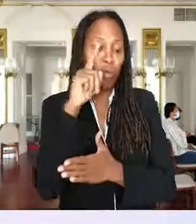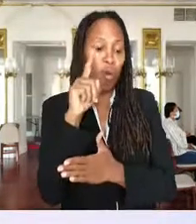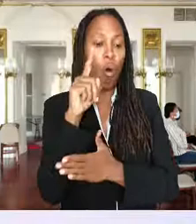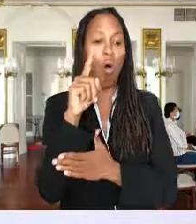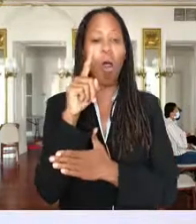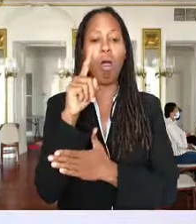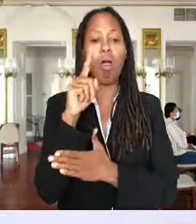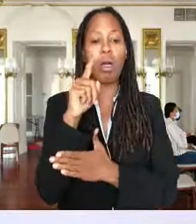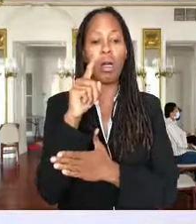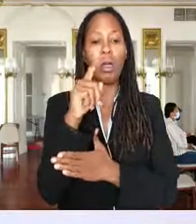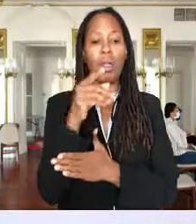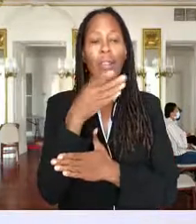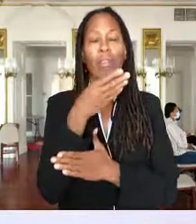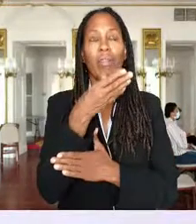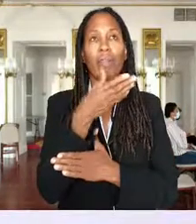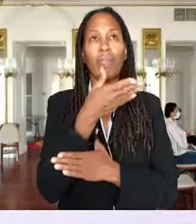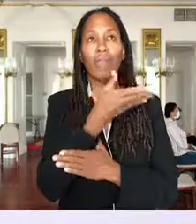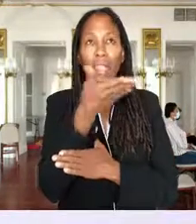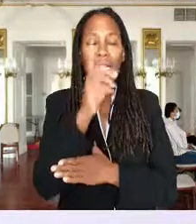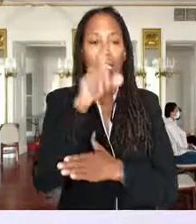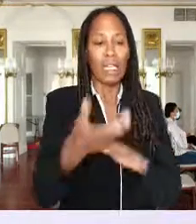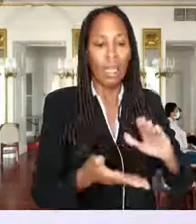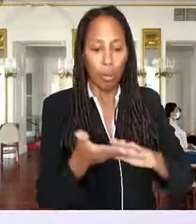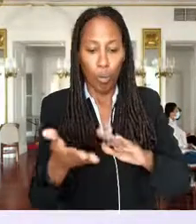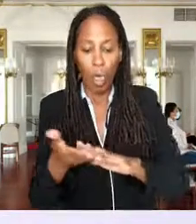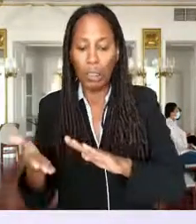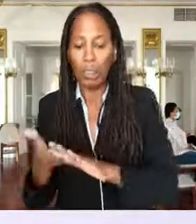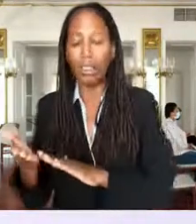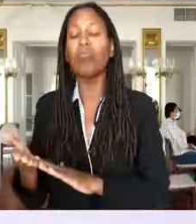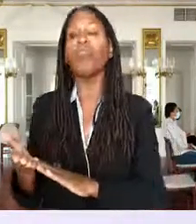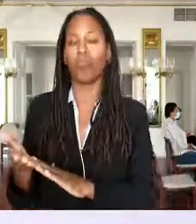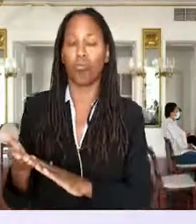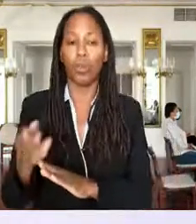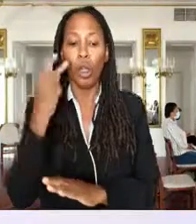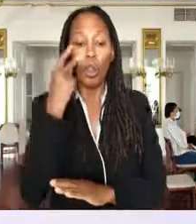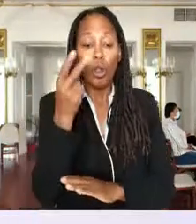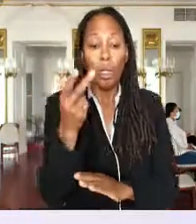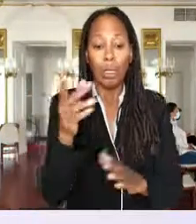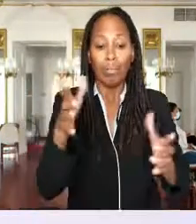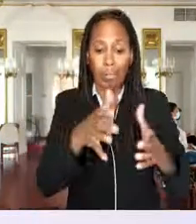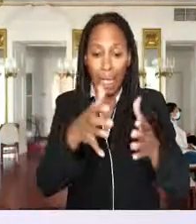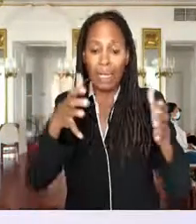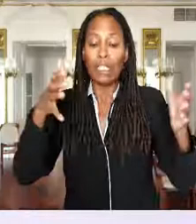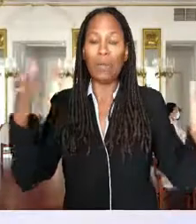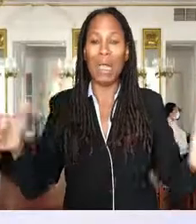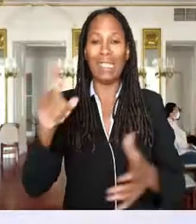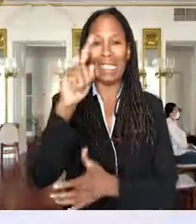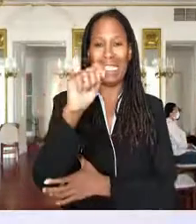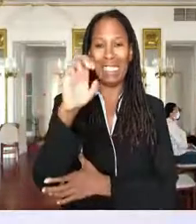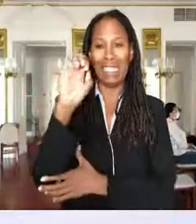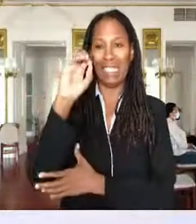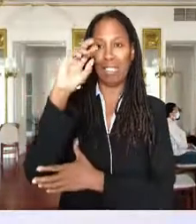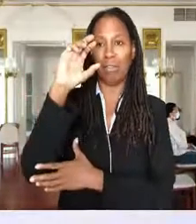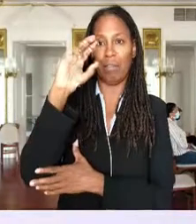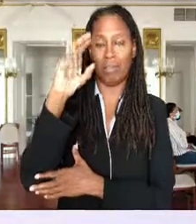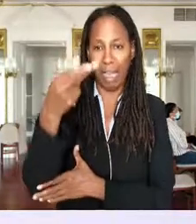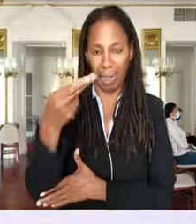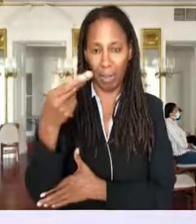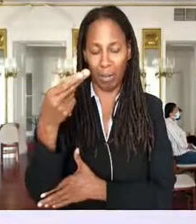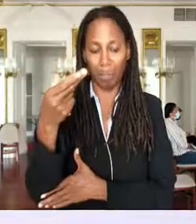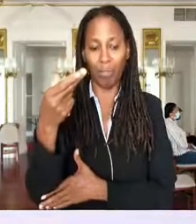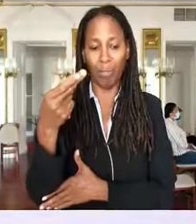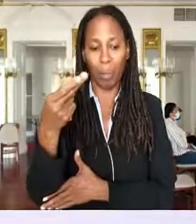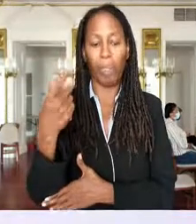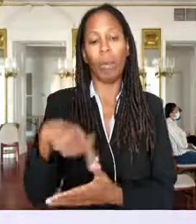need to be processed. We're also looking at expanding our tech sector. We've done a considerable work